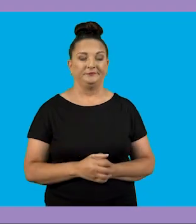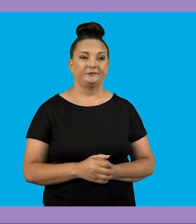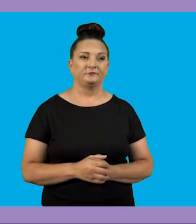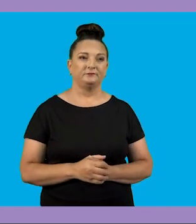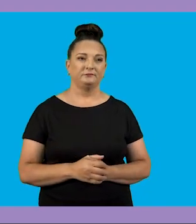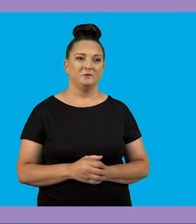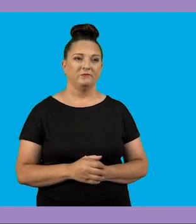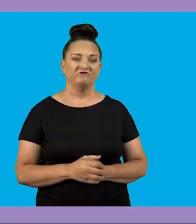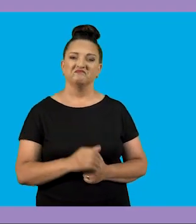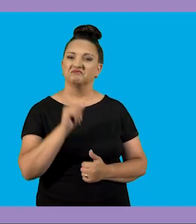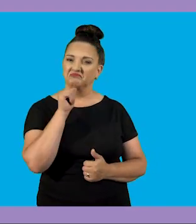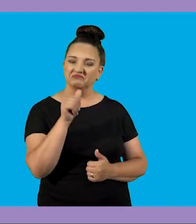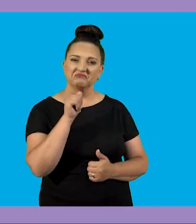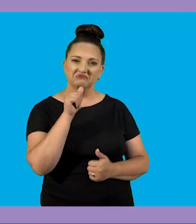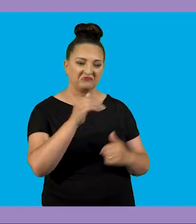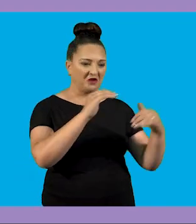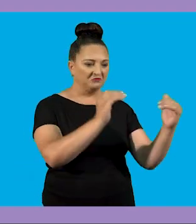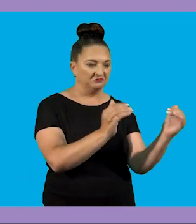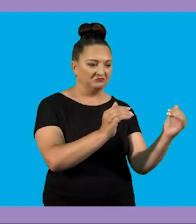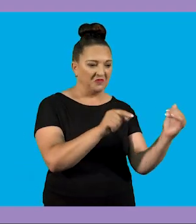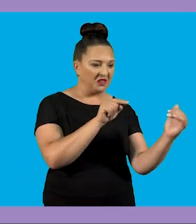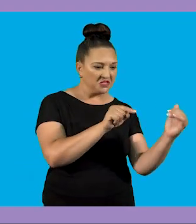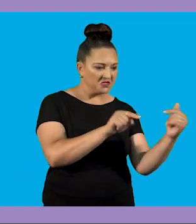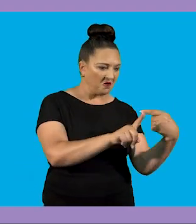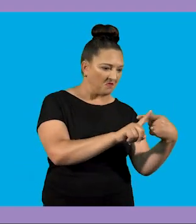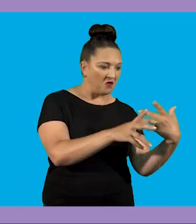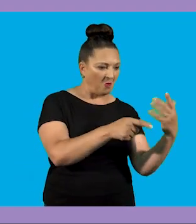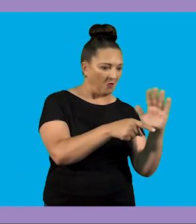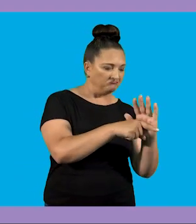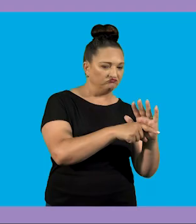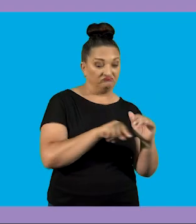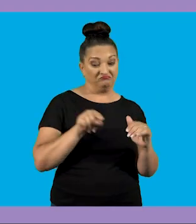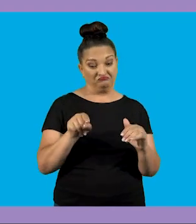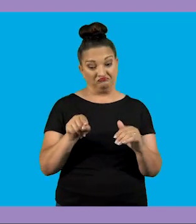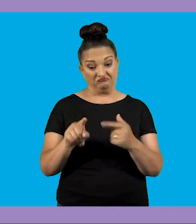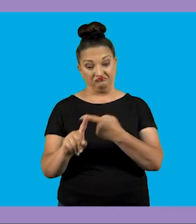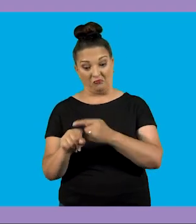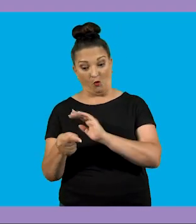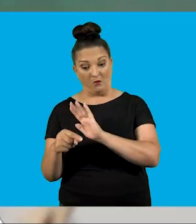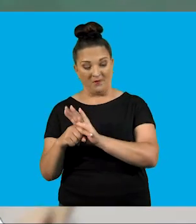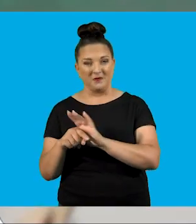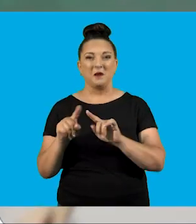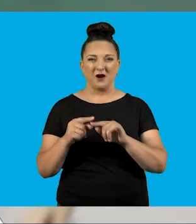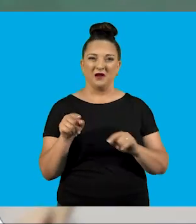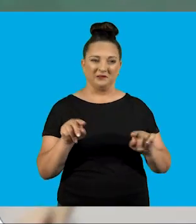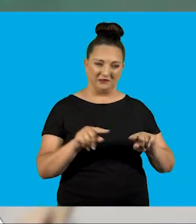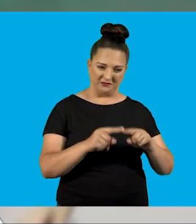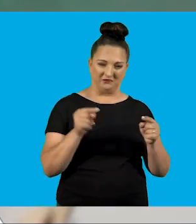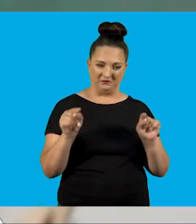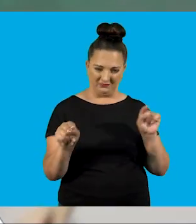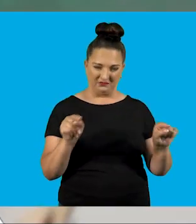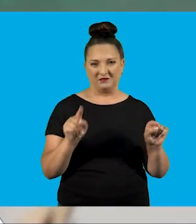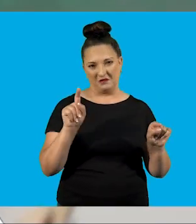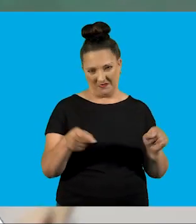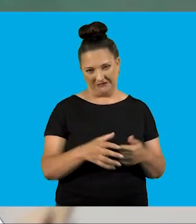be an addition. It doesn't matter which bracket is the addition and which bracket is the subtraction, as long as one of them is